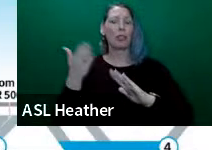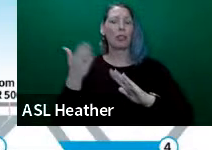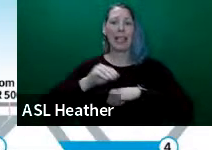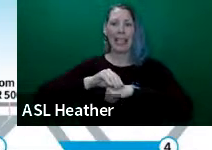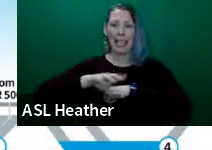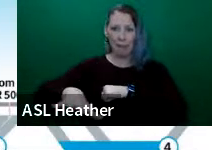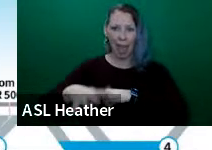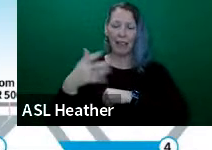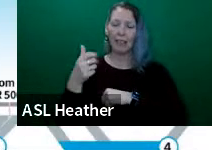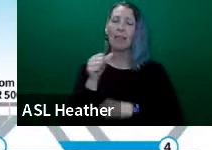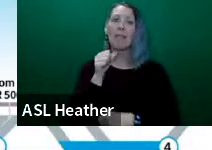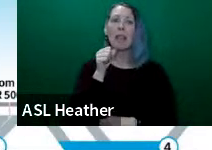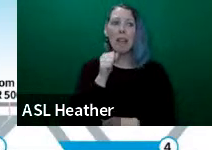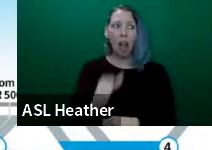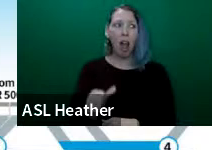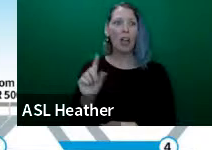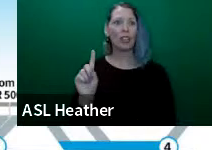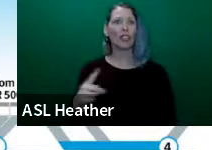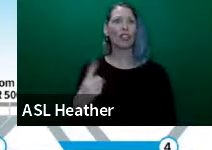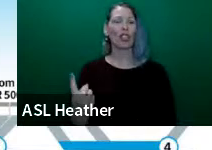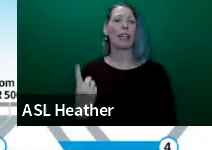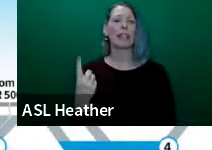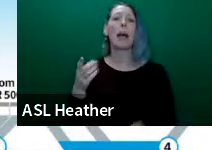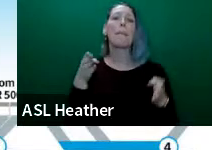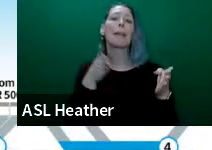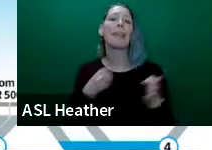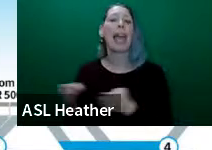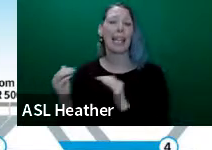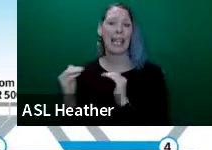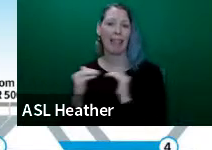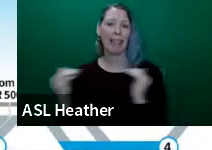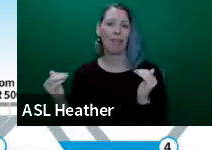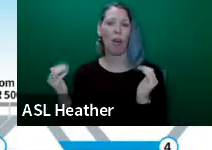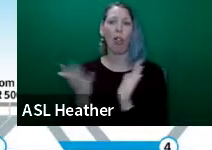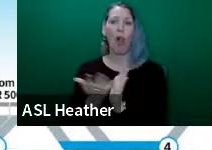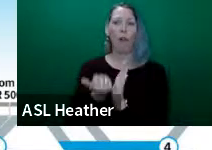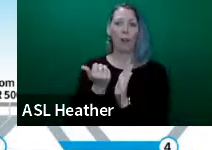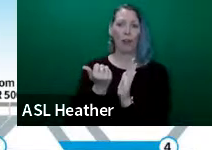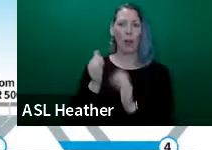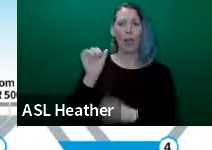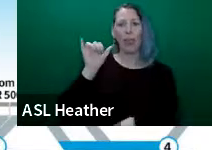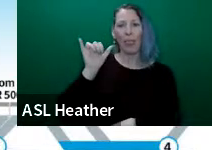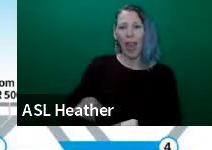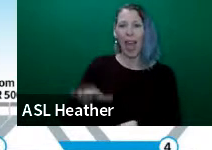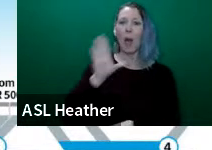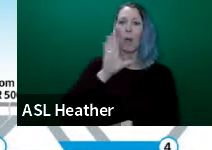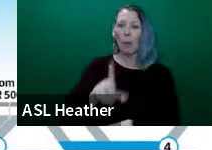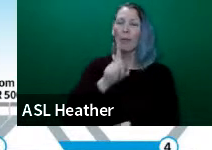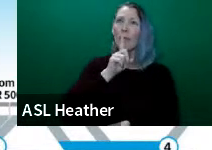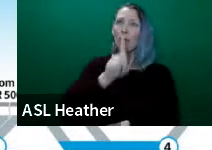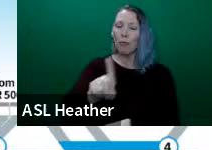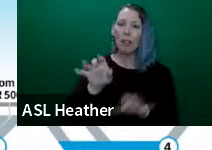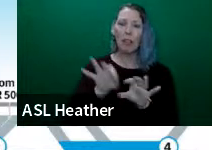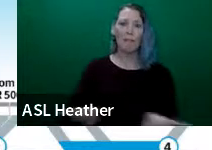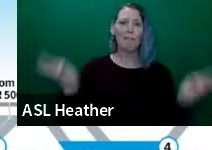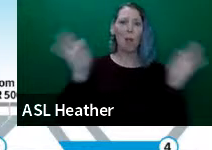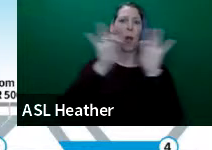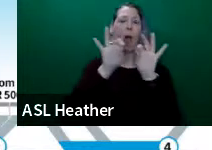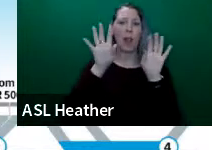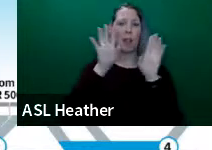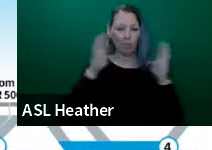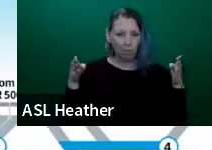impacts, not just the planning level overview. I think that's going to be really important to zero in on